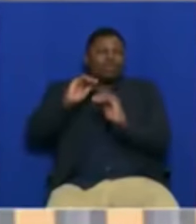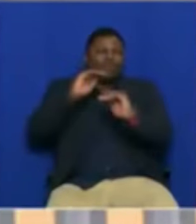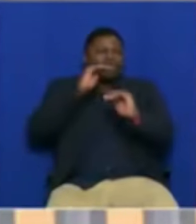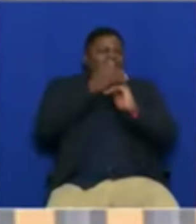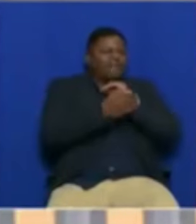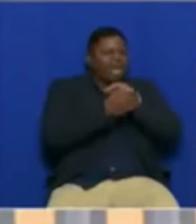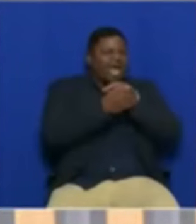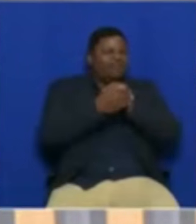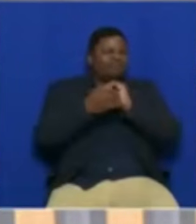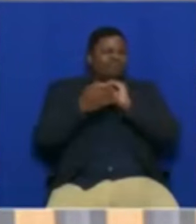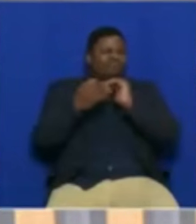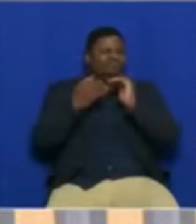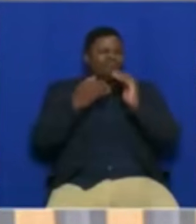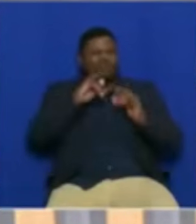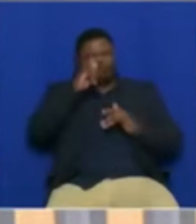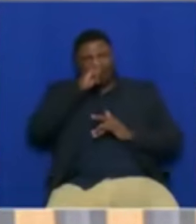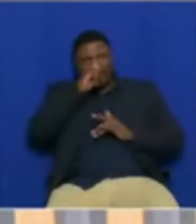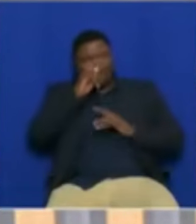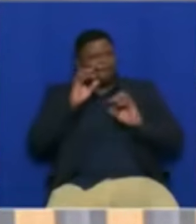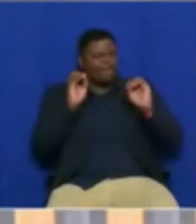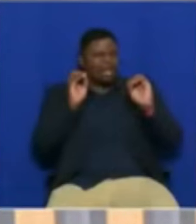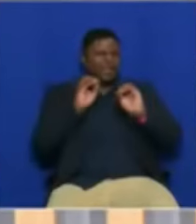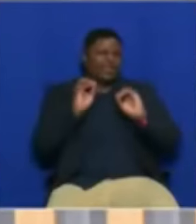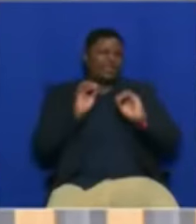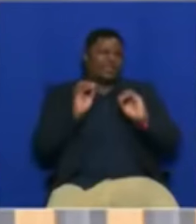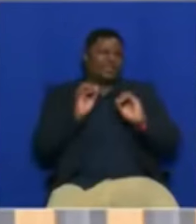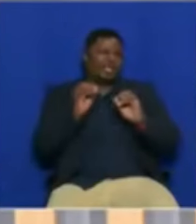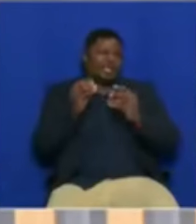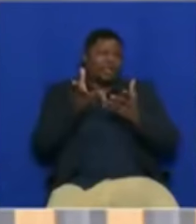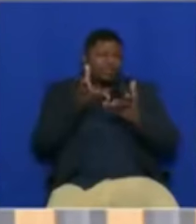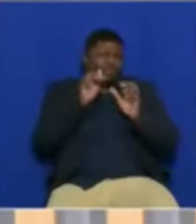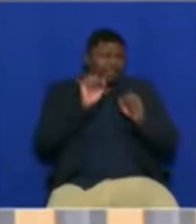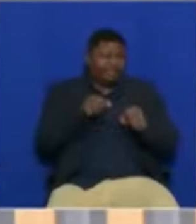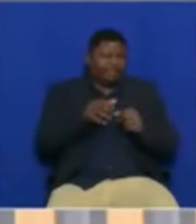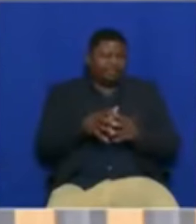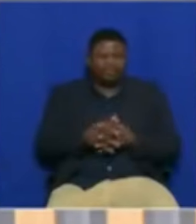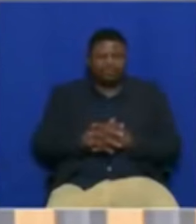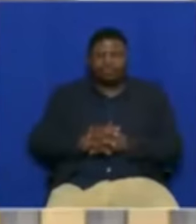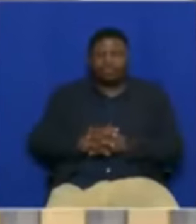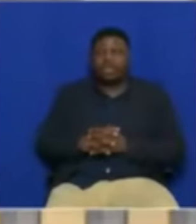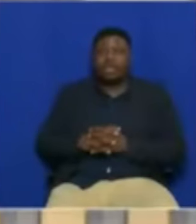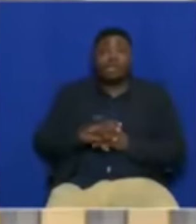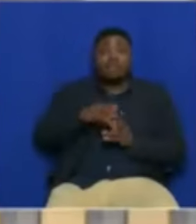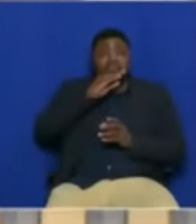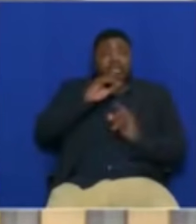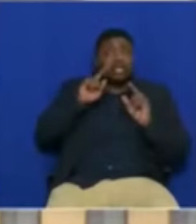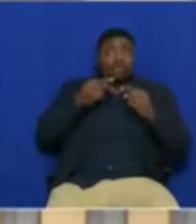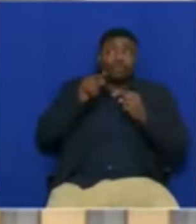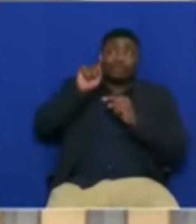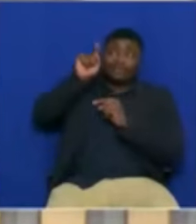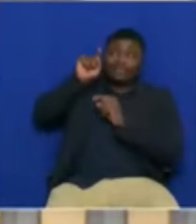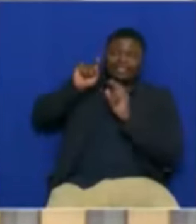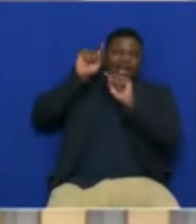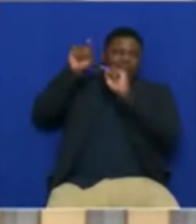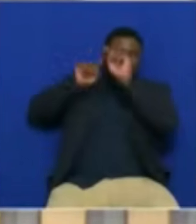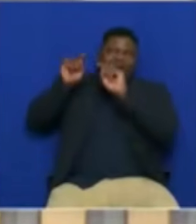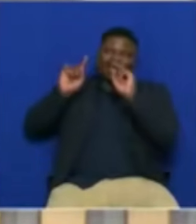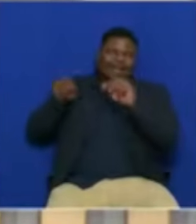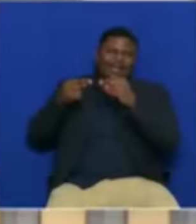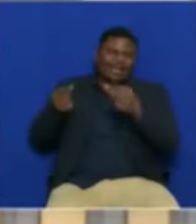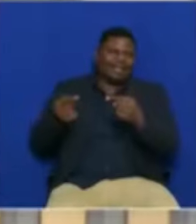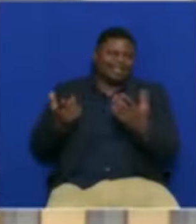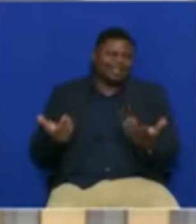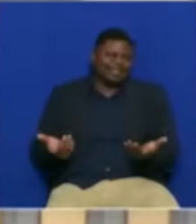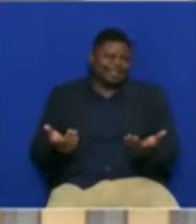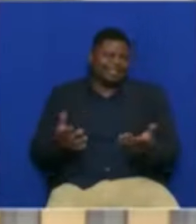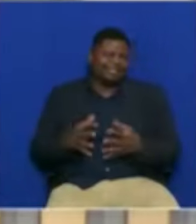clarify with you. Commissioner, I hear your question, and I hear you what I said in the